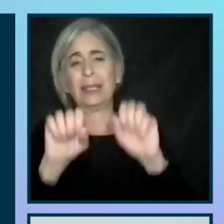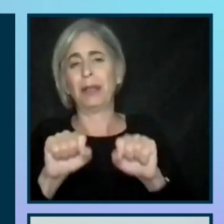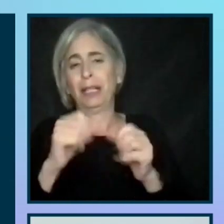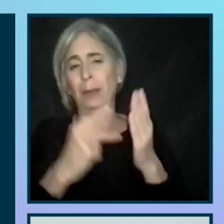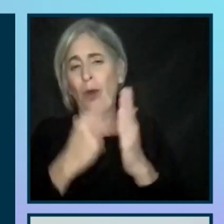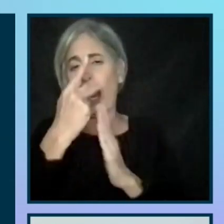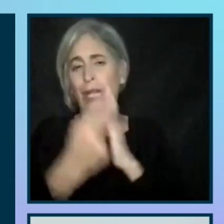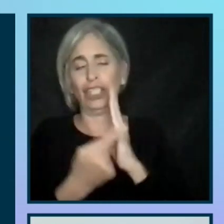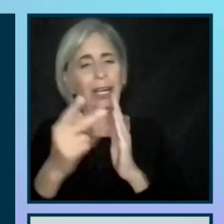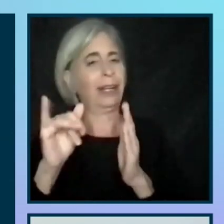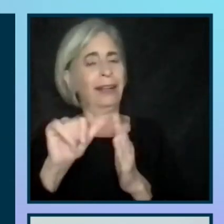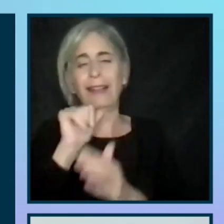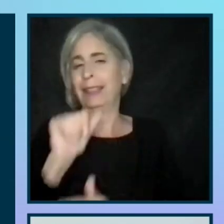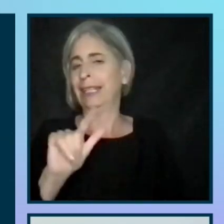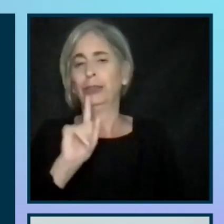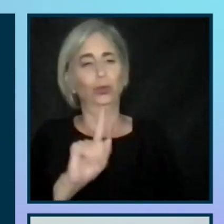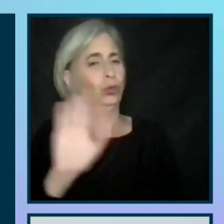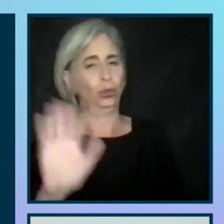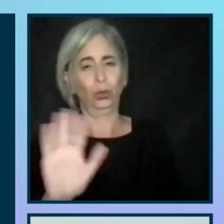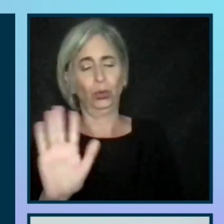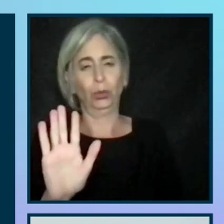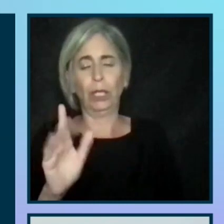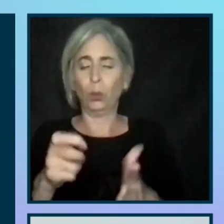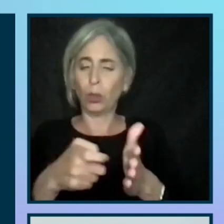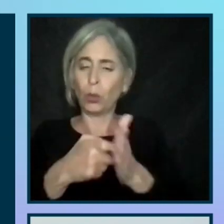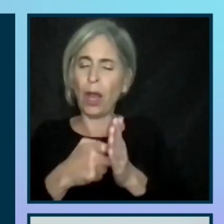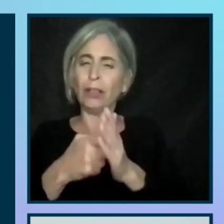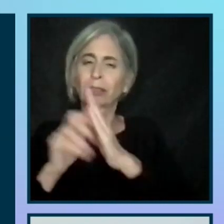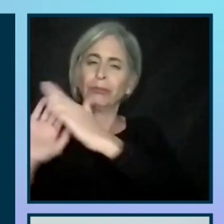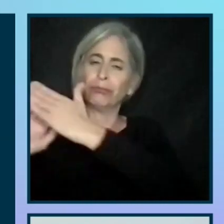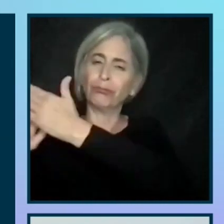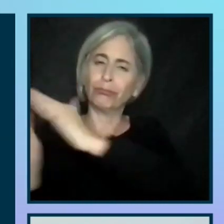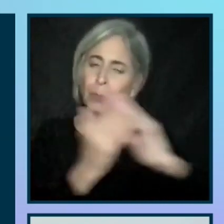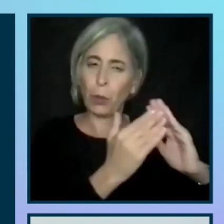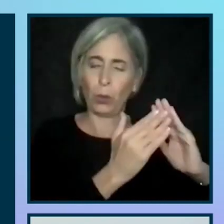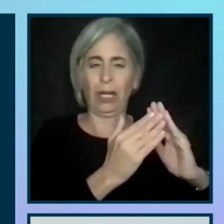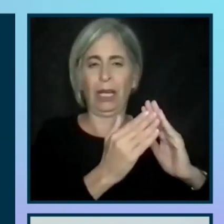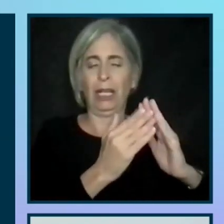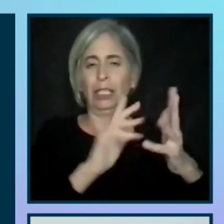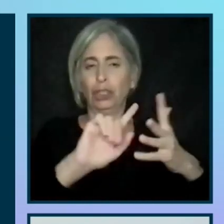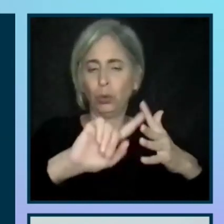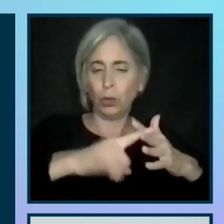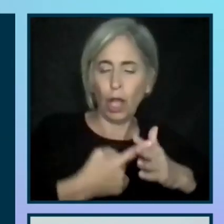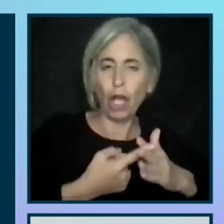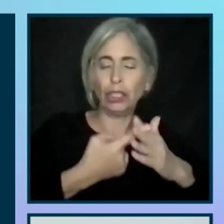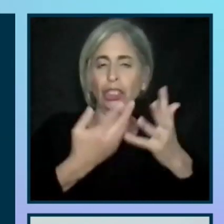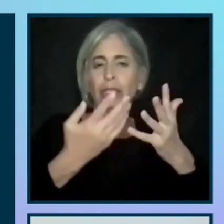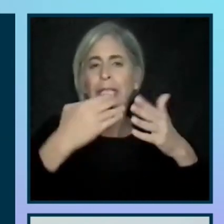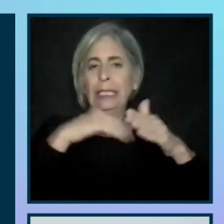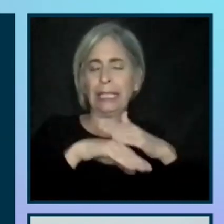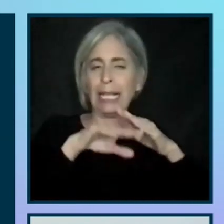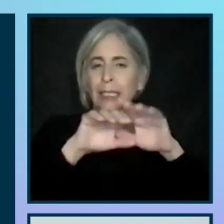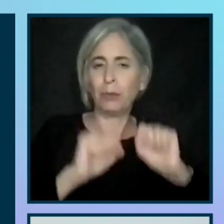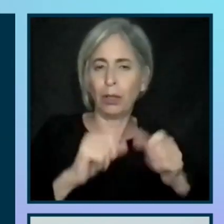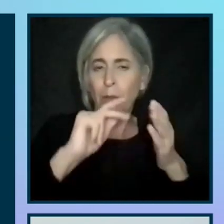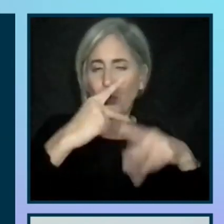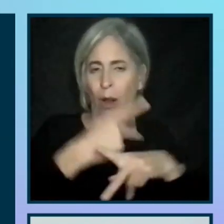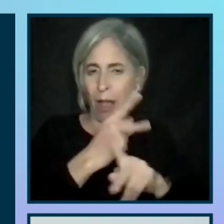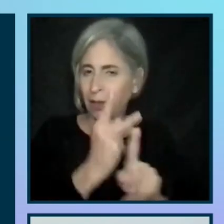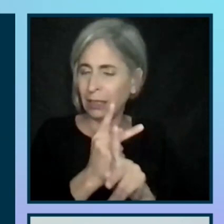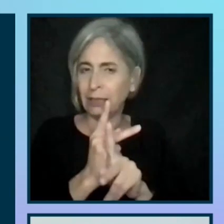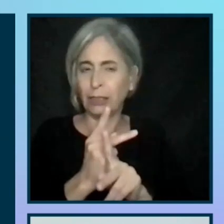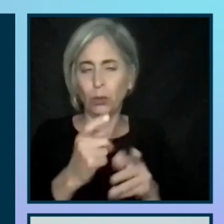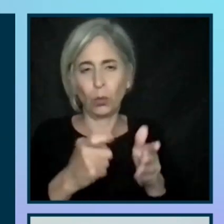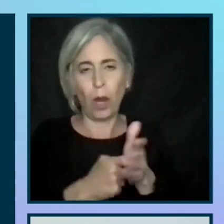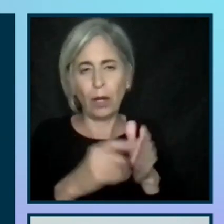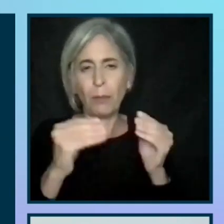true. It takes a village. It takes a village to launch an accessible product. No